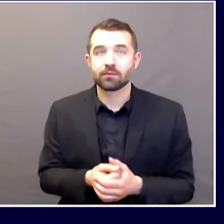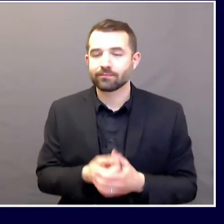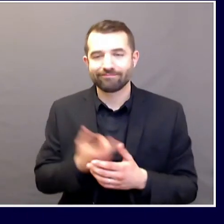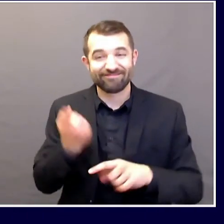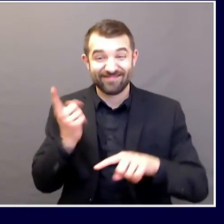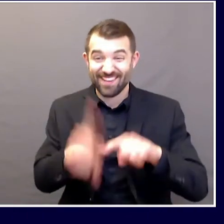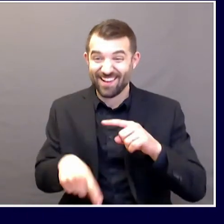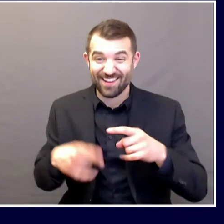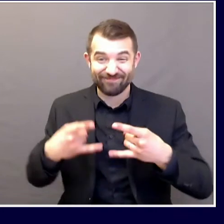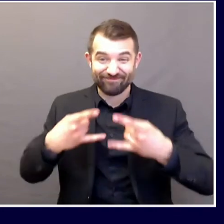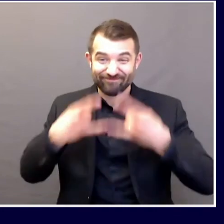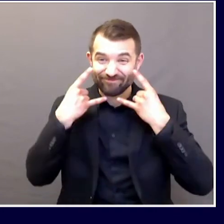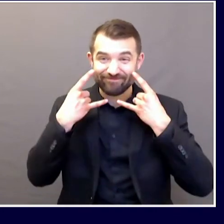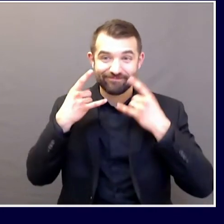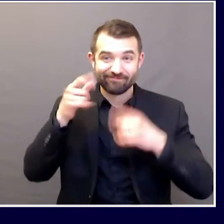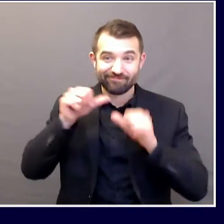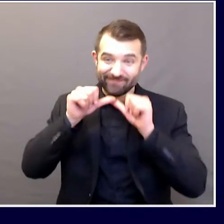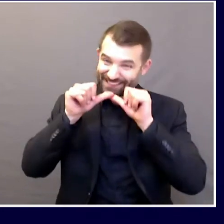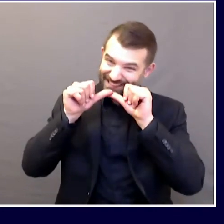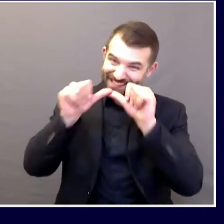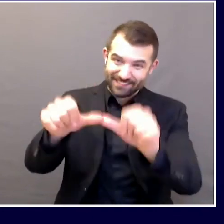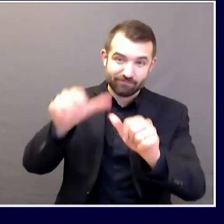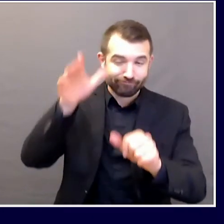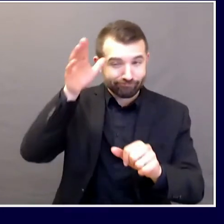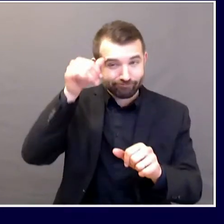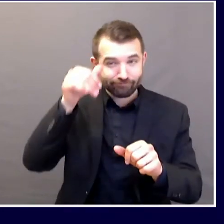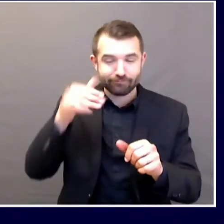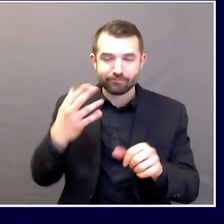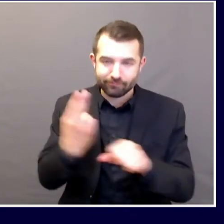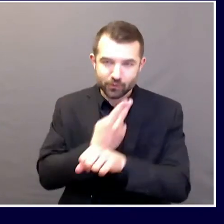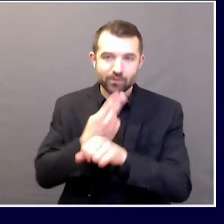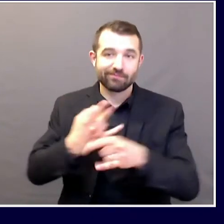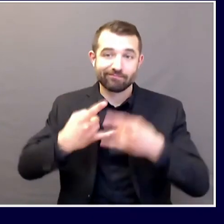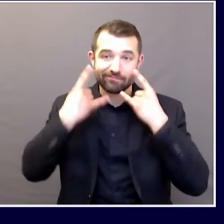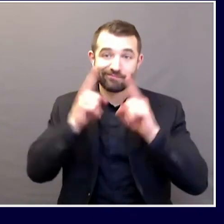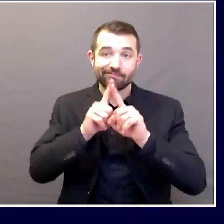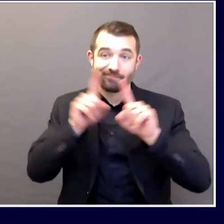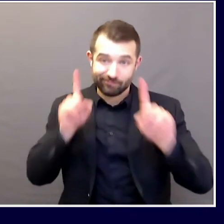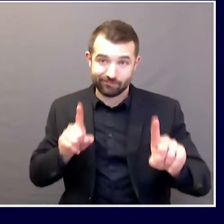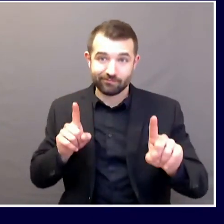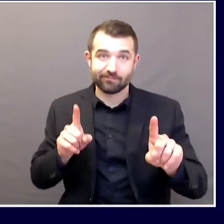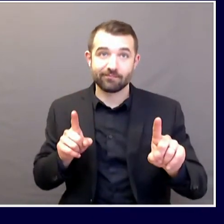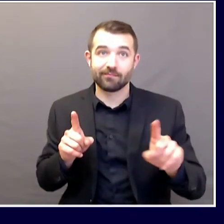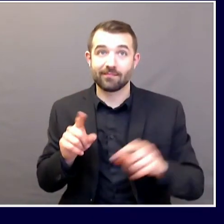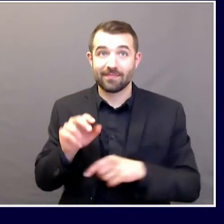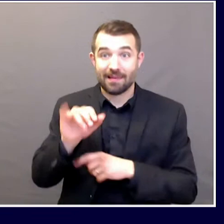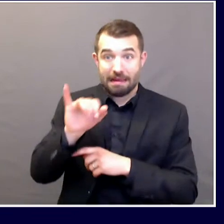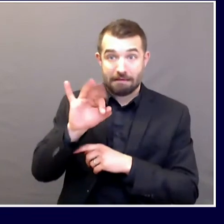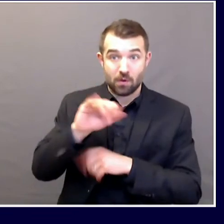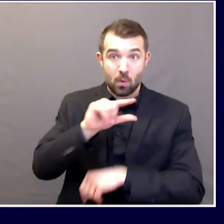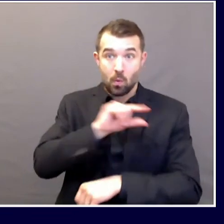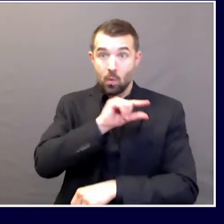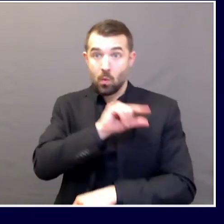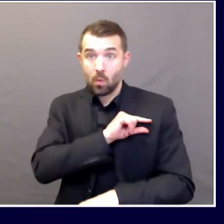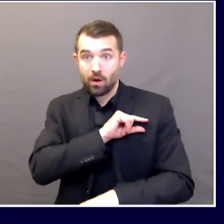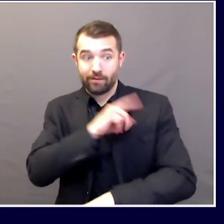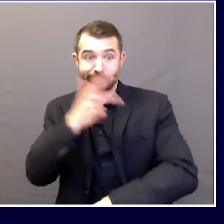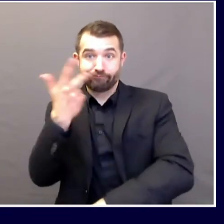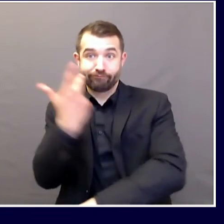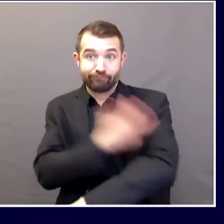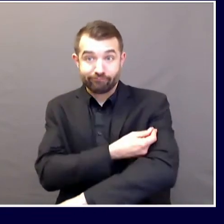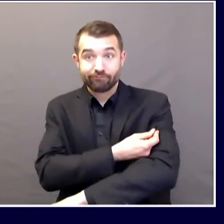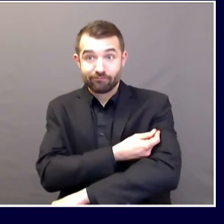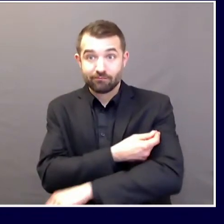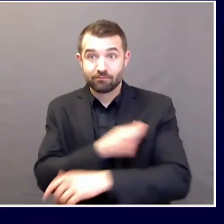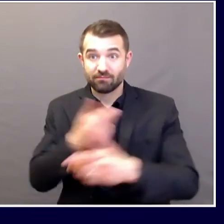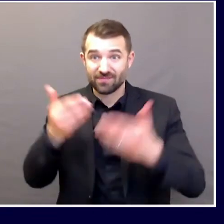mask, continue distancing, and if and when you become eligible for a vaccine, make that appointment to get your shot. And just